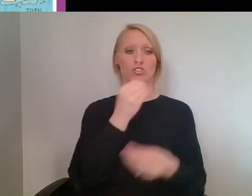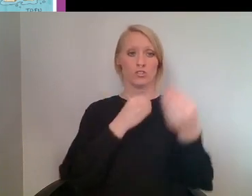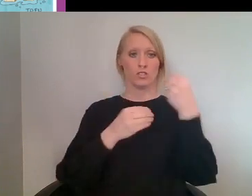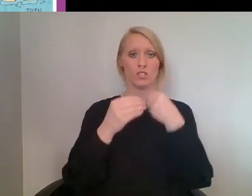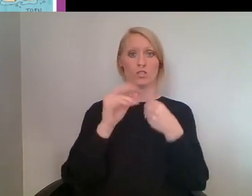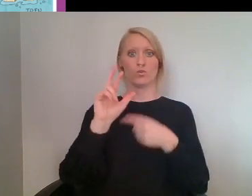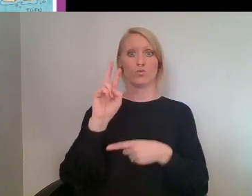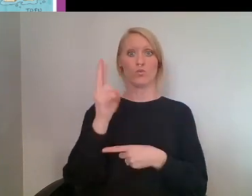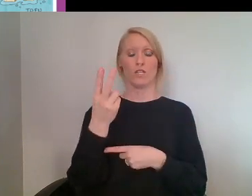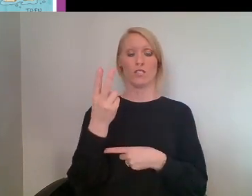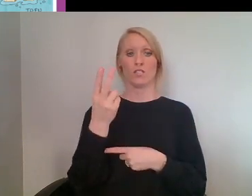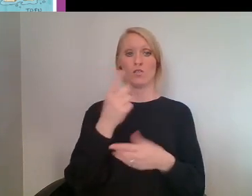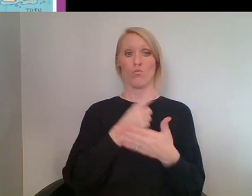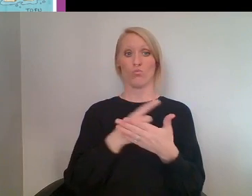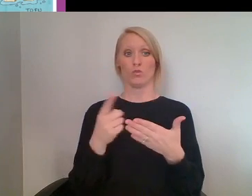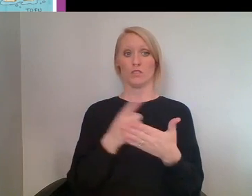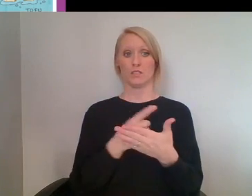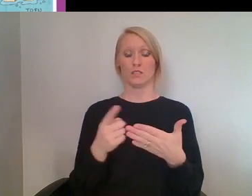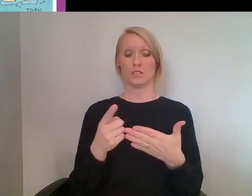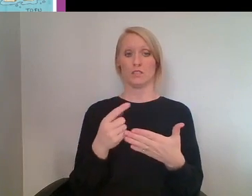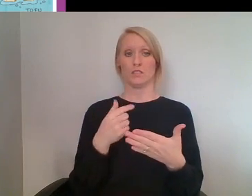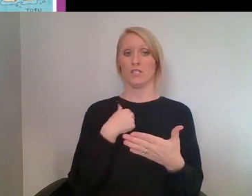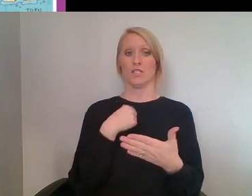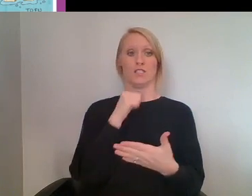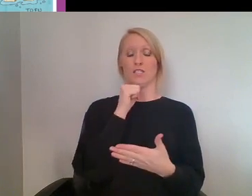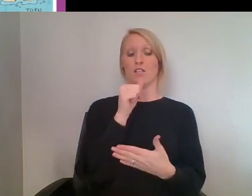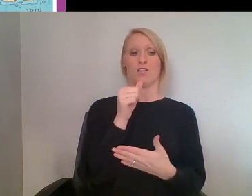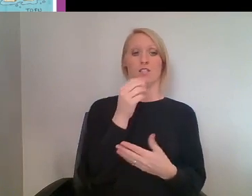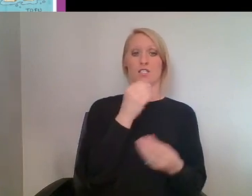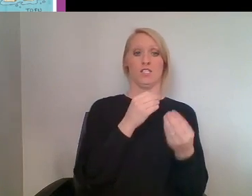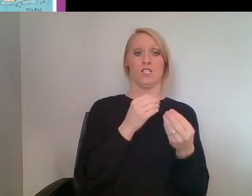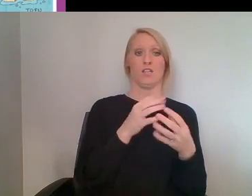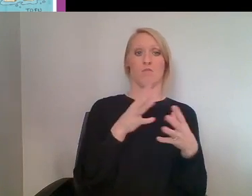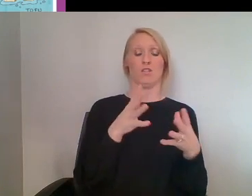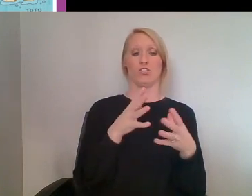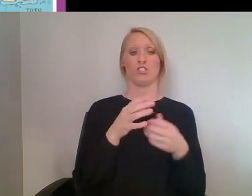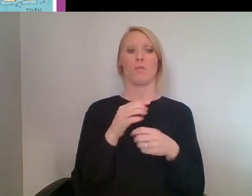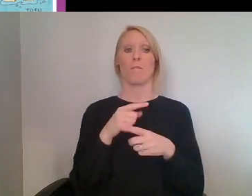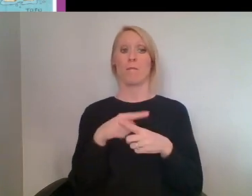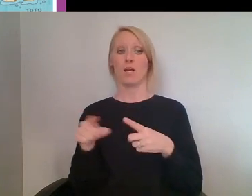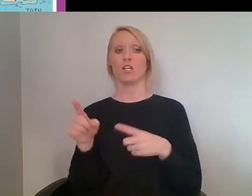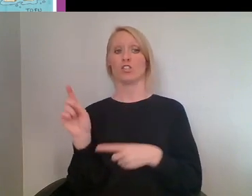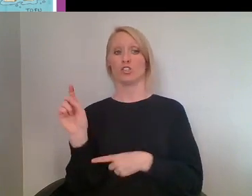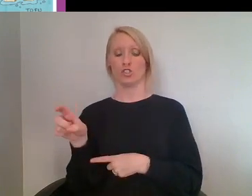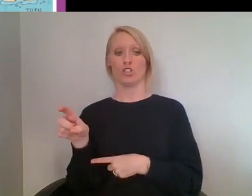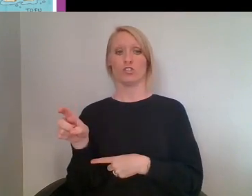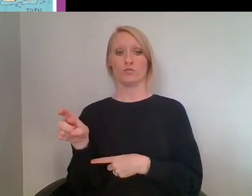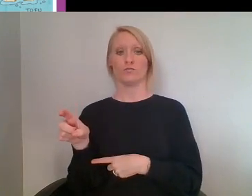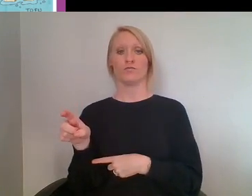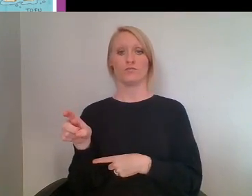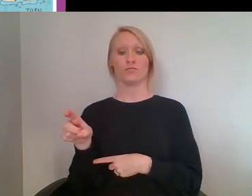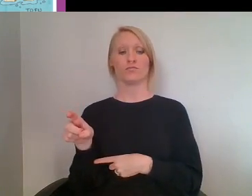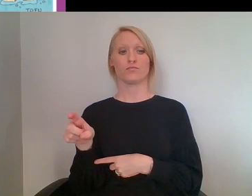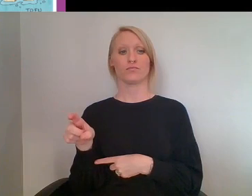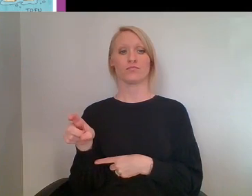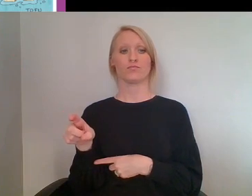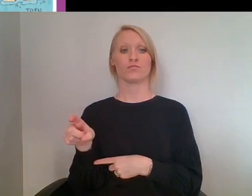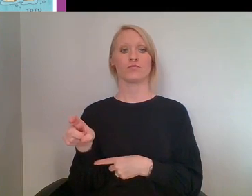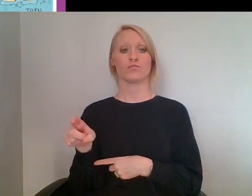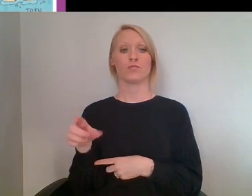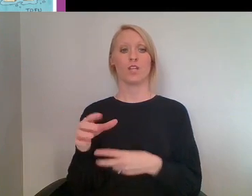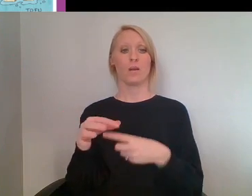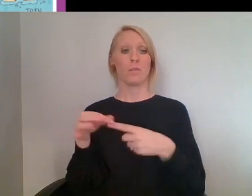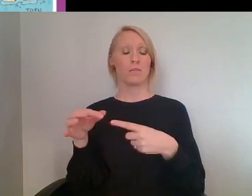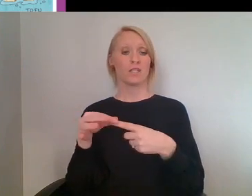I know that I'm guilty in that I don't nearly get that much. But like salmon, trout, herring are all high in omega-3 fatty acids.